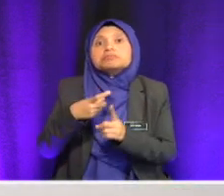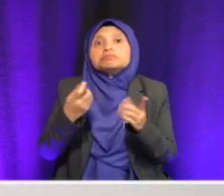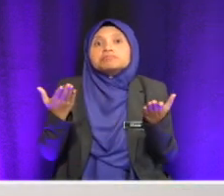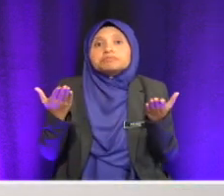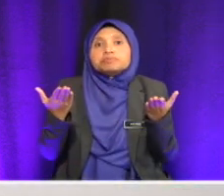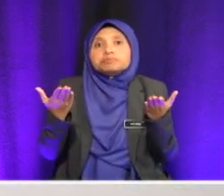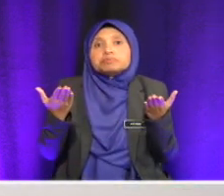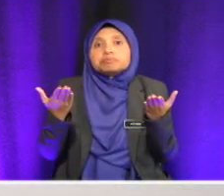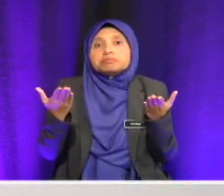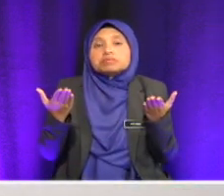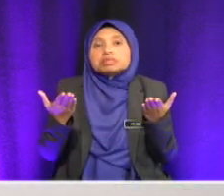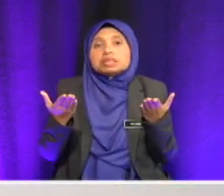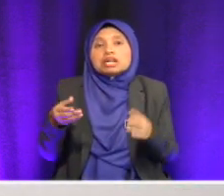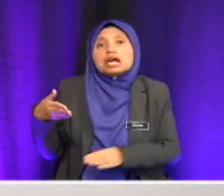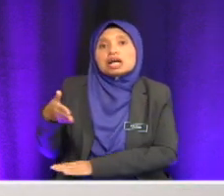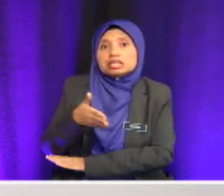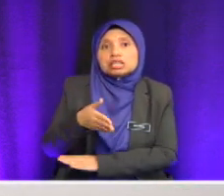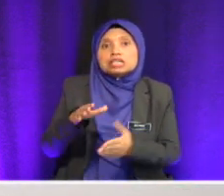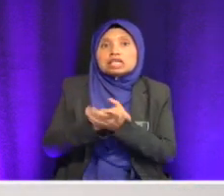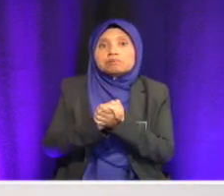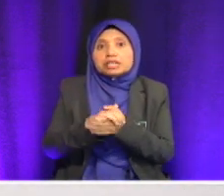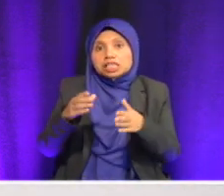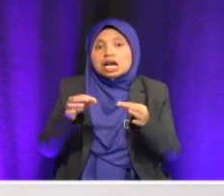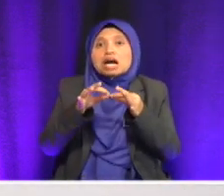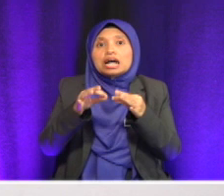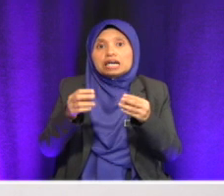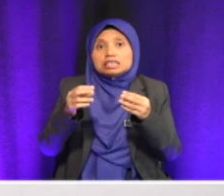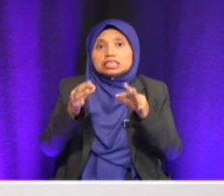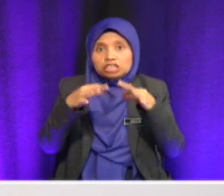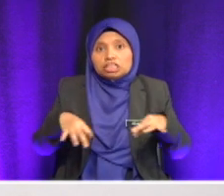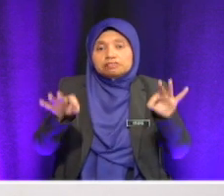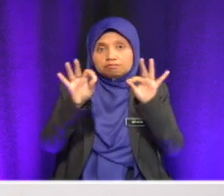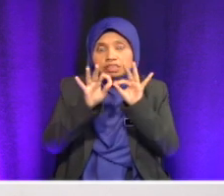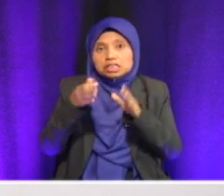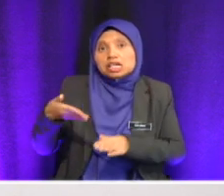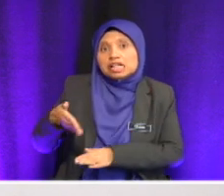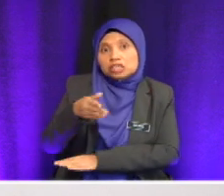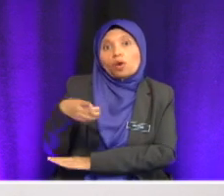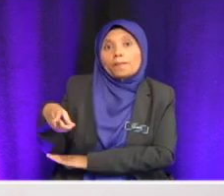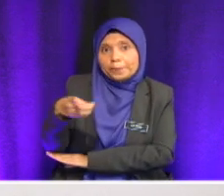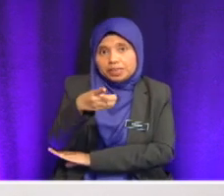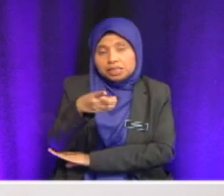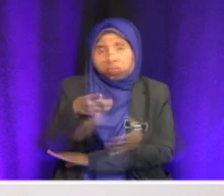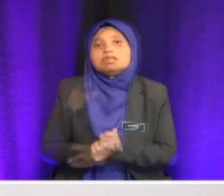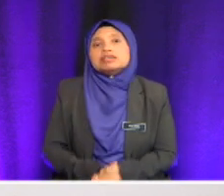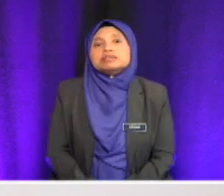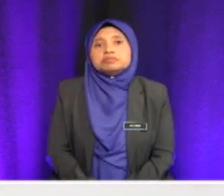in the text Dolphin to the Rescue. Dolphin to the rescue. So let's check first. Dolphin Okay. to the rescue. So where is the similar